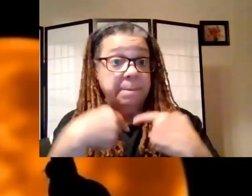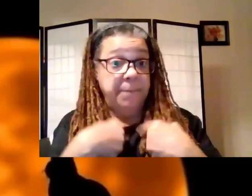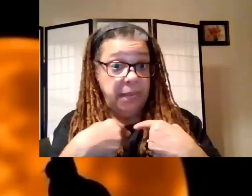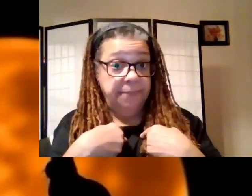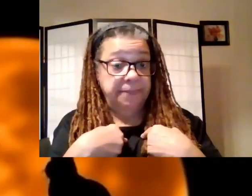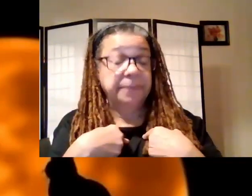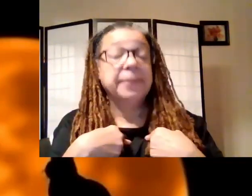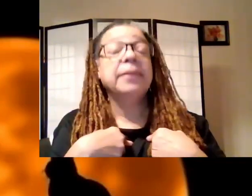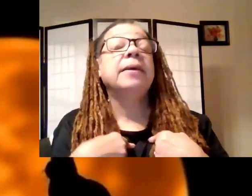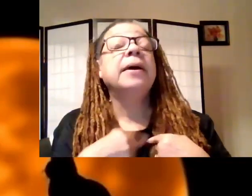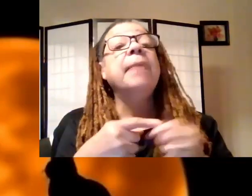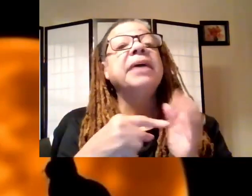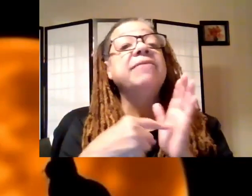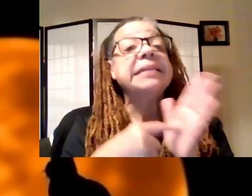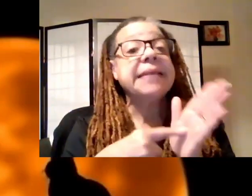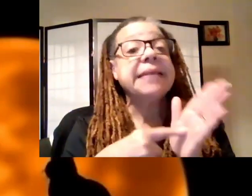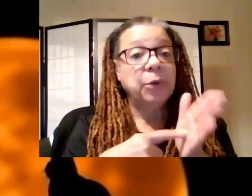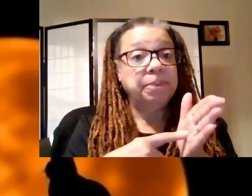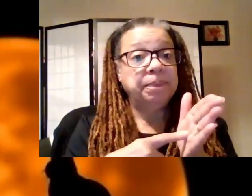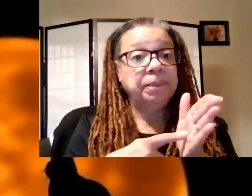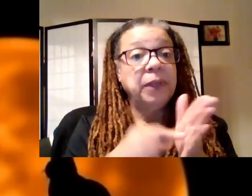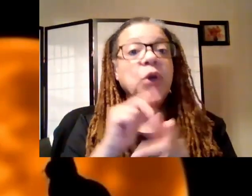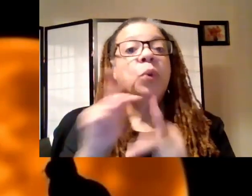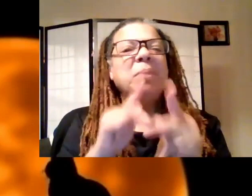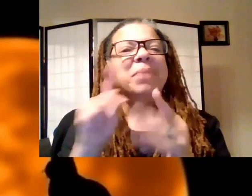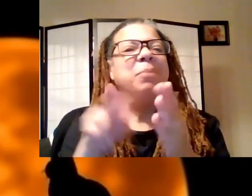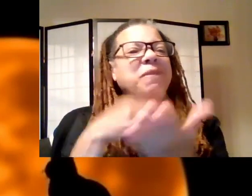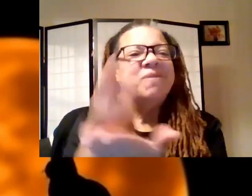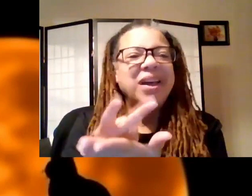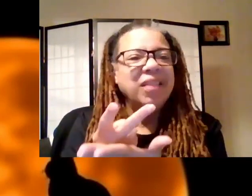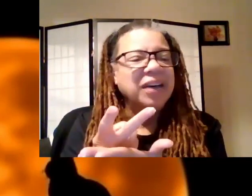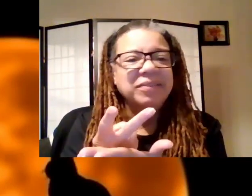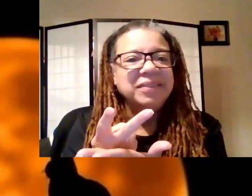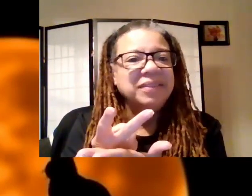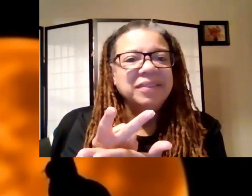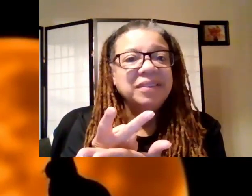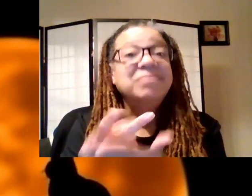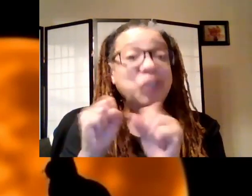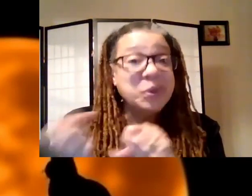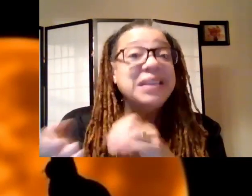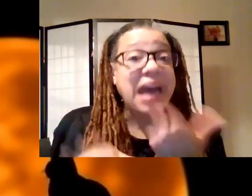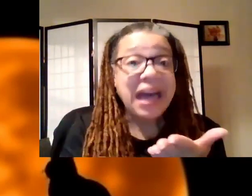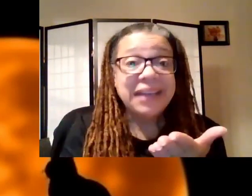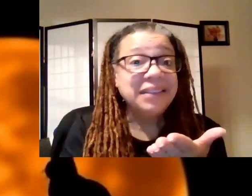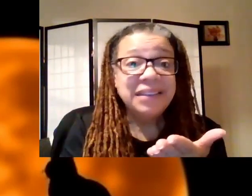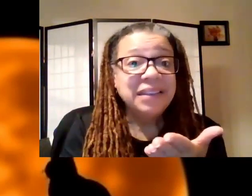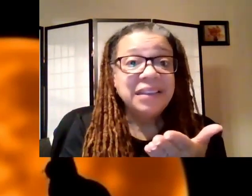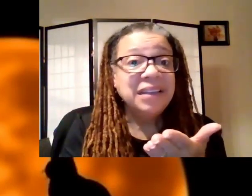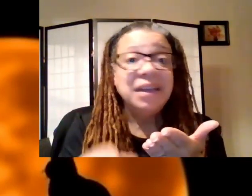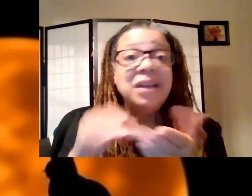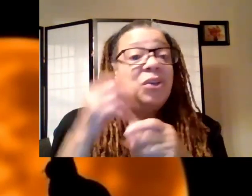perfect example of, when people pass out, you can die. You go